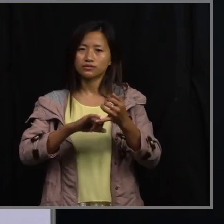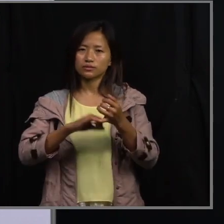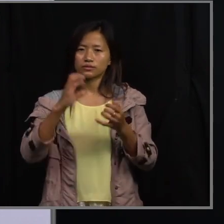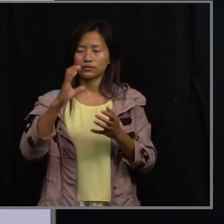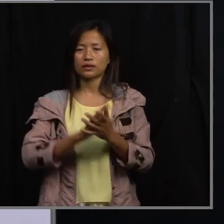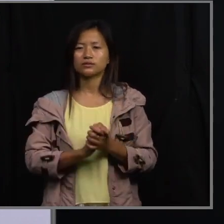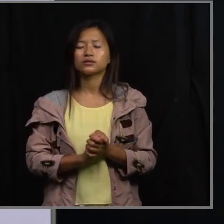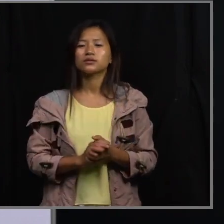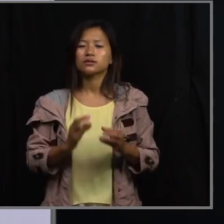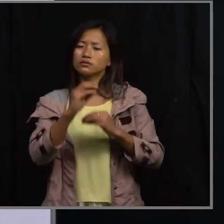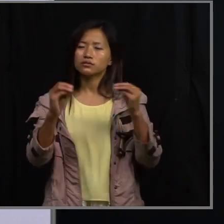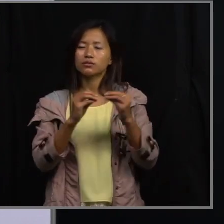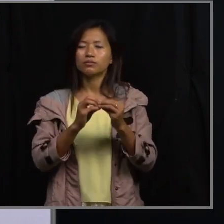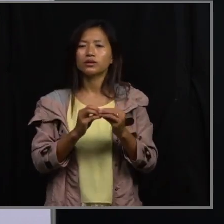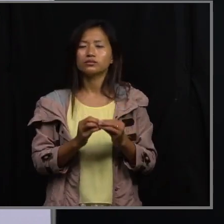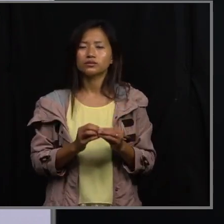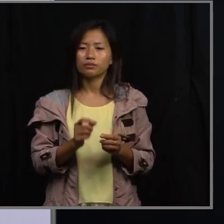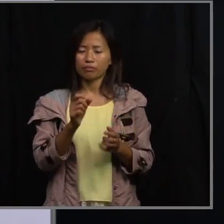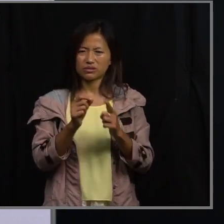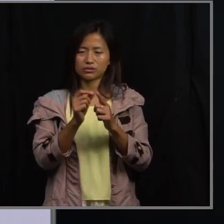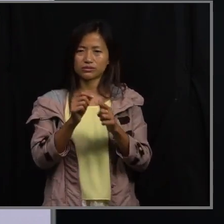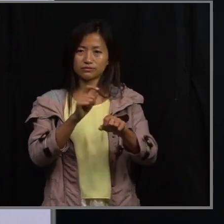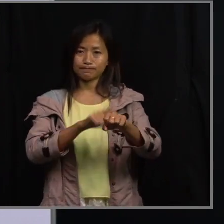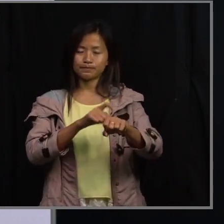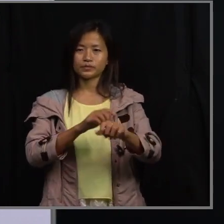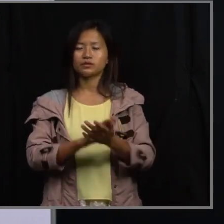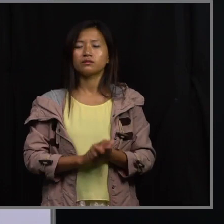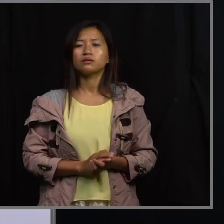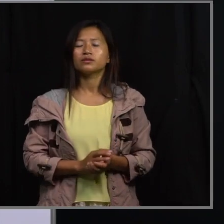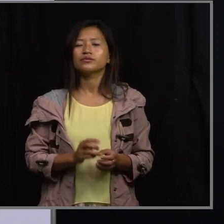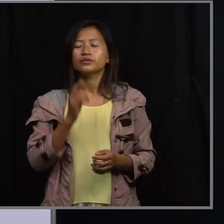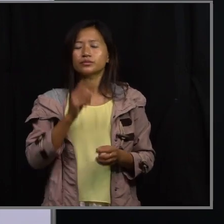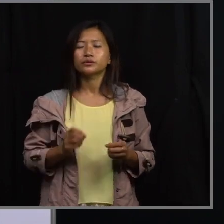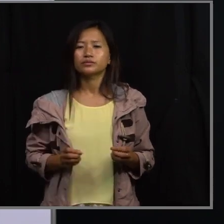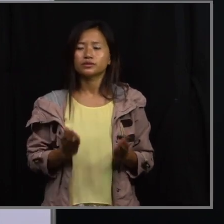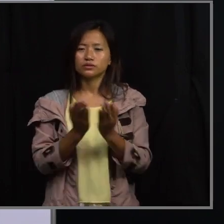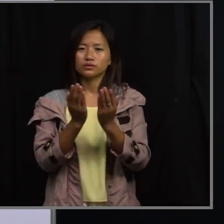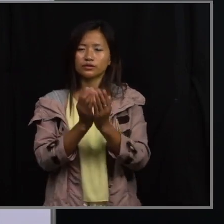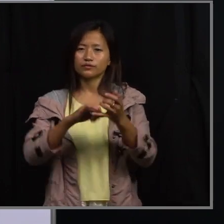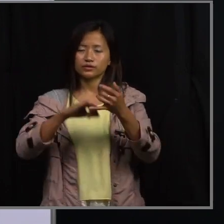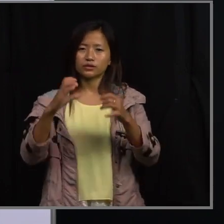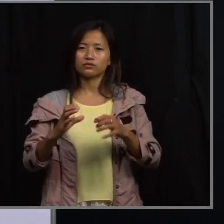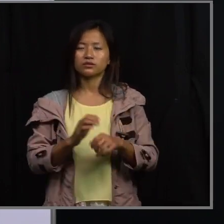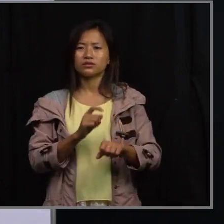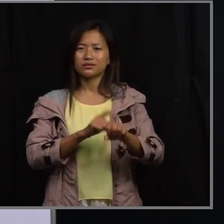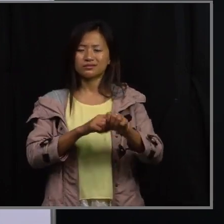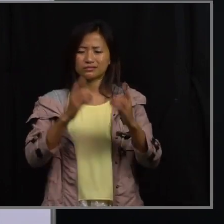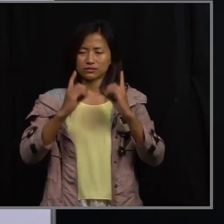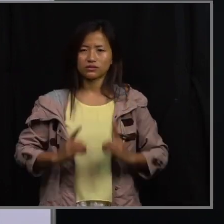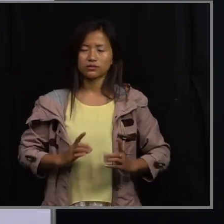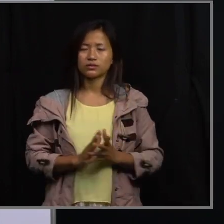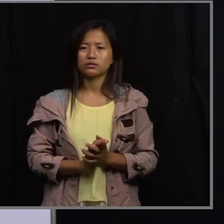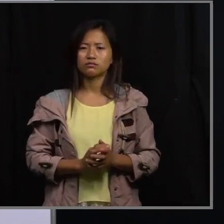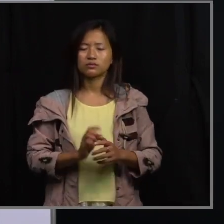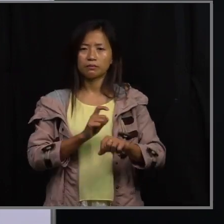students, science is about the punctuality. If you have become a student of science, okay, if you don't maintain a certain discipline, if